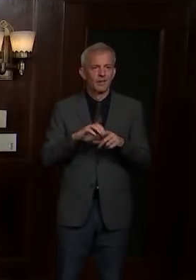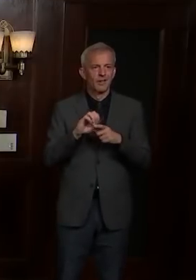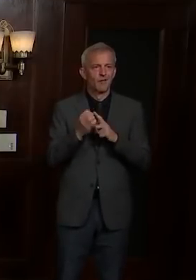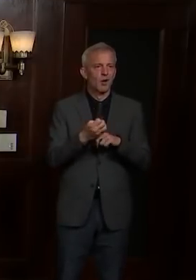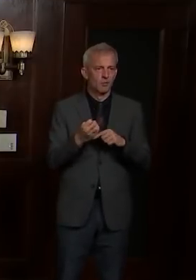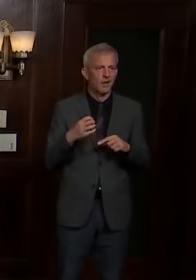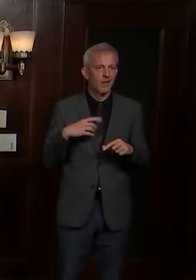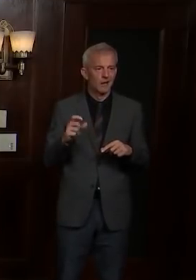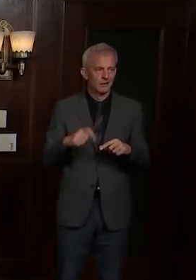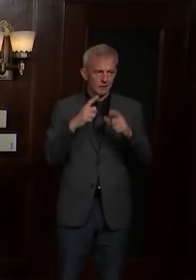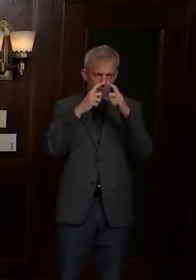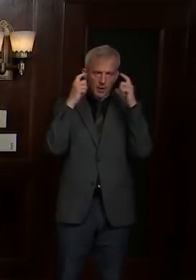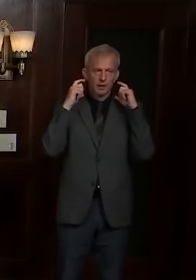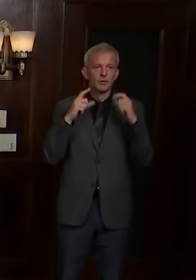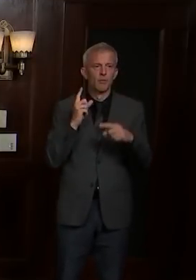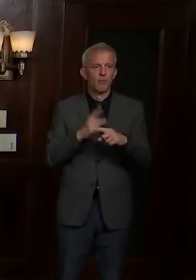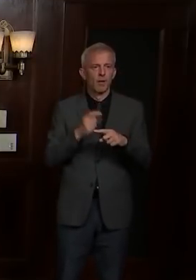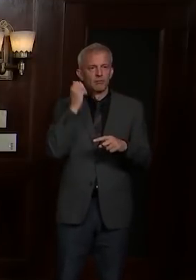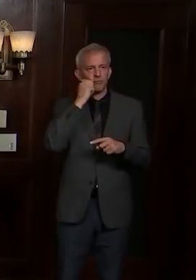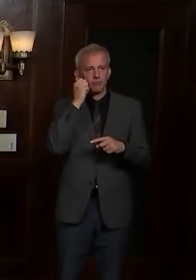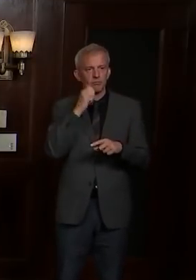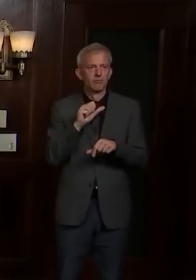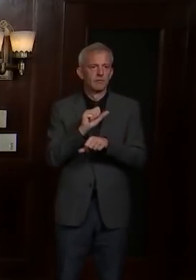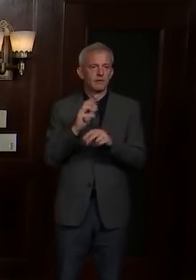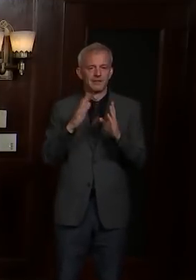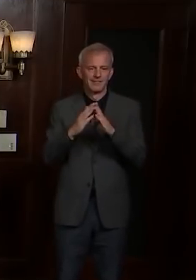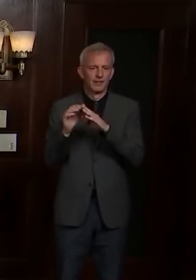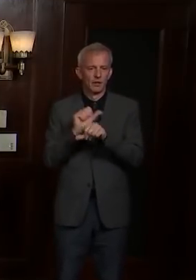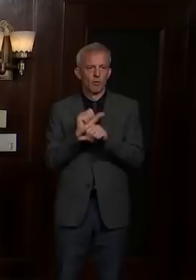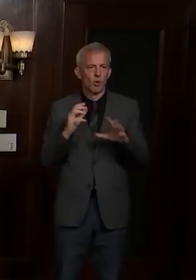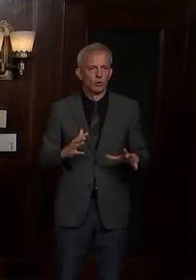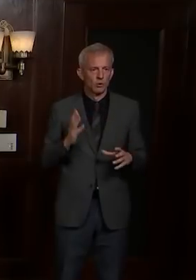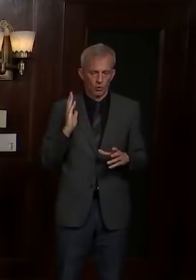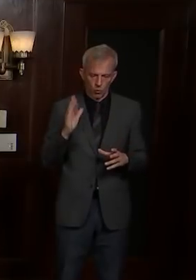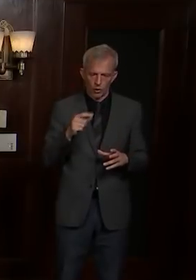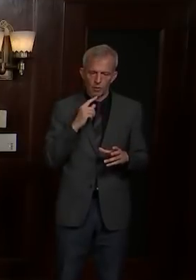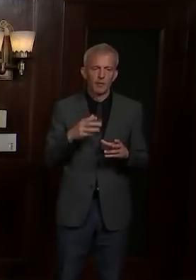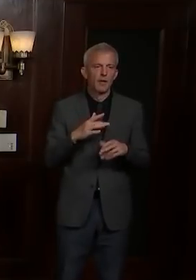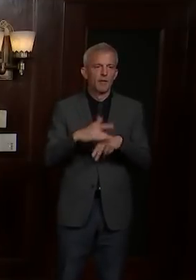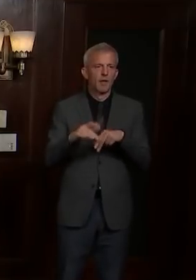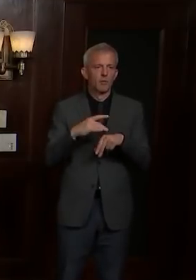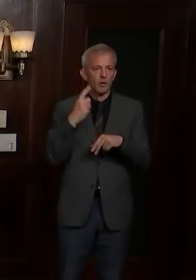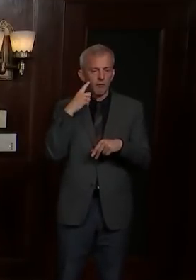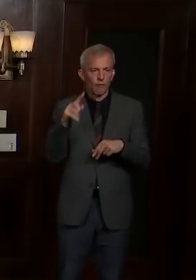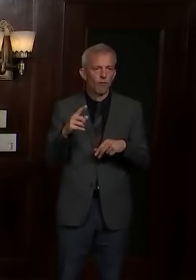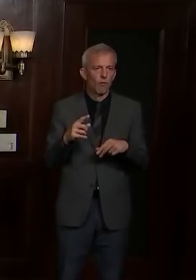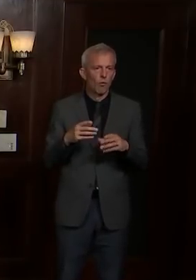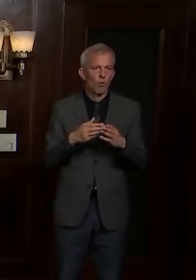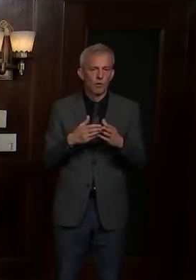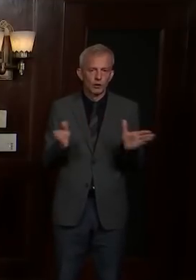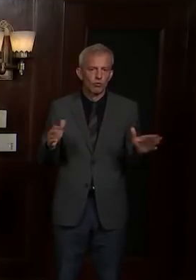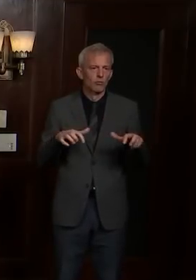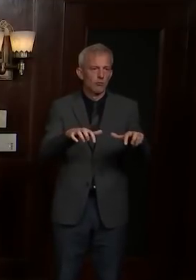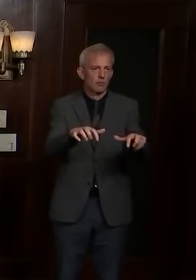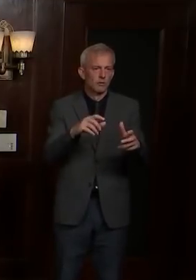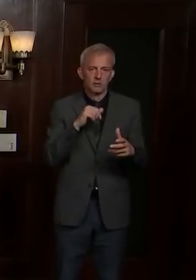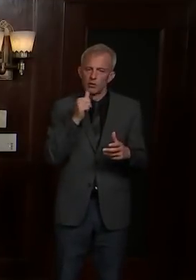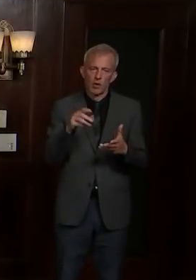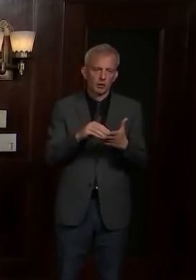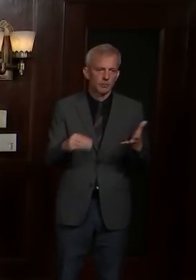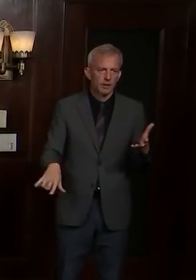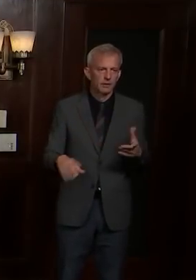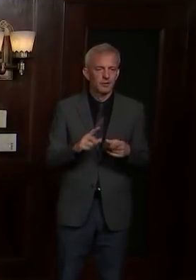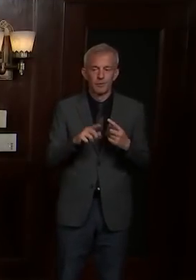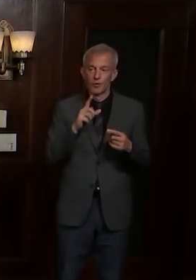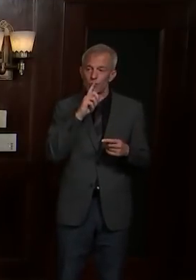well as everyday city employees. Those will be available for the general public. They're not terribly expensive, but you don't need to have money to buy one